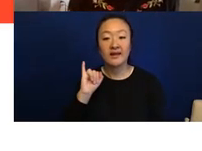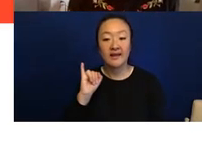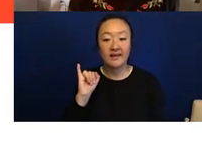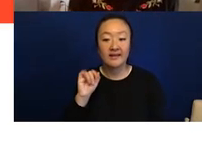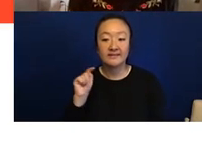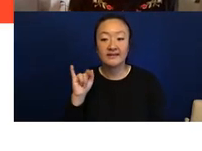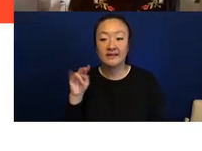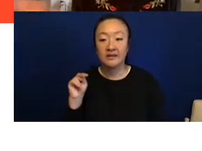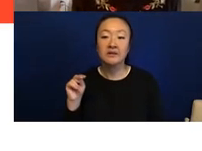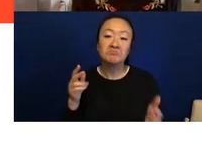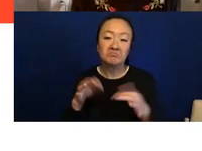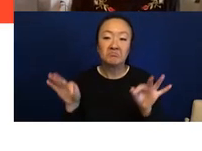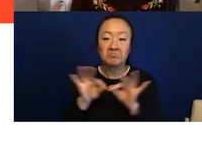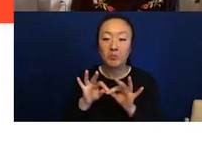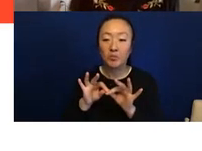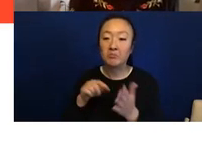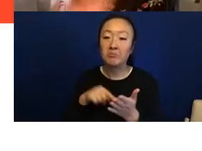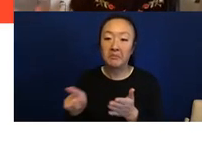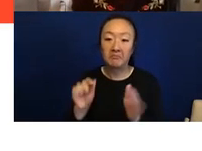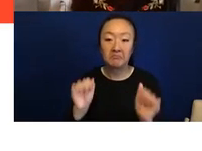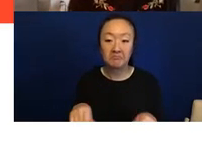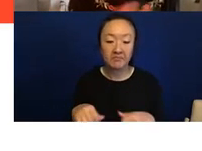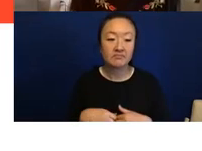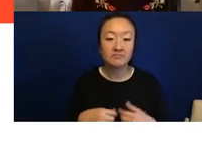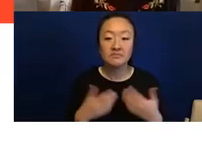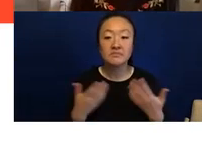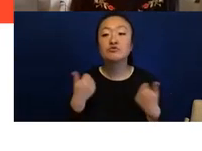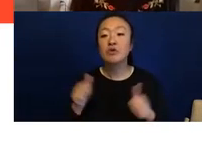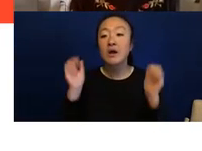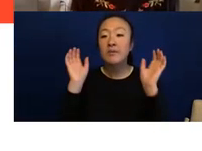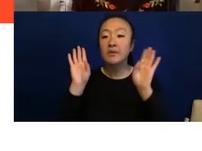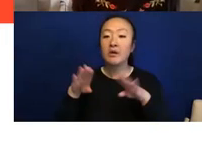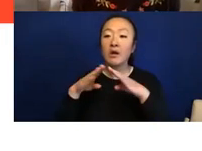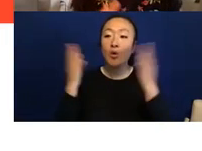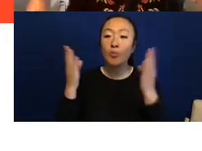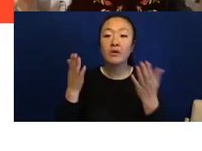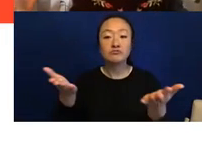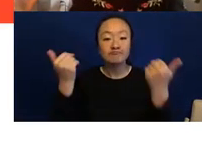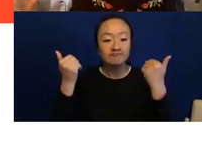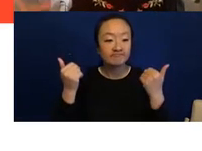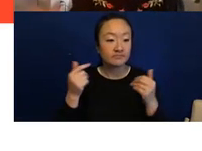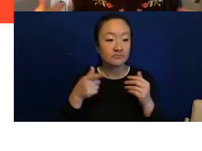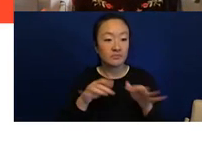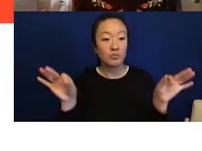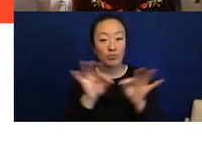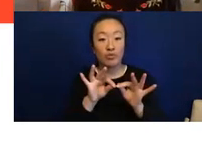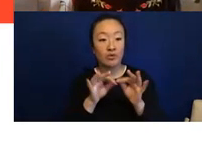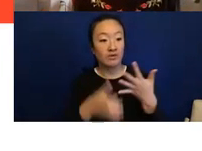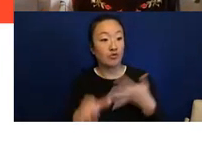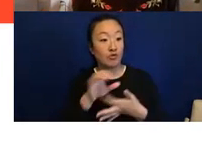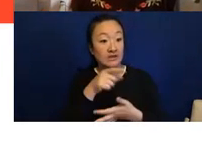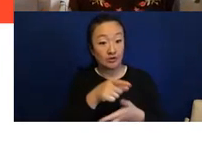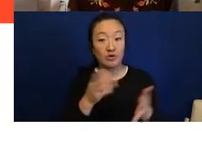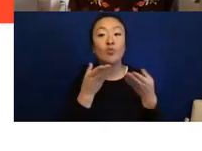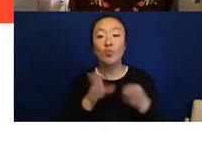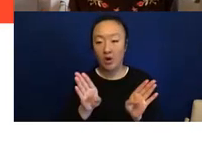have a method to pay you. That's all. So we're trying to be as open as possible, and we try to keep this criteria as broad as